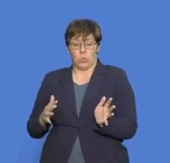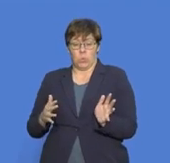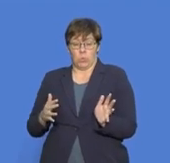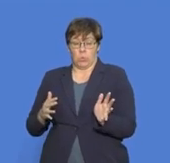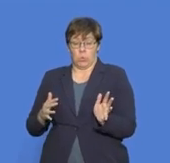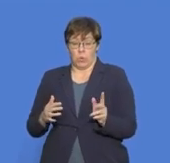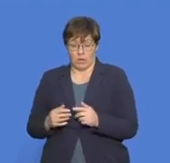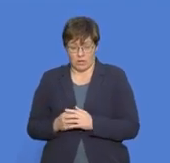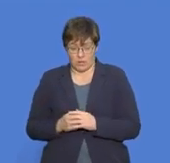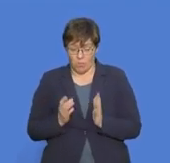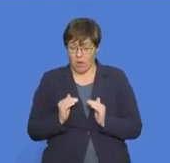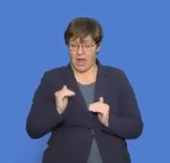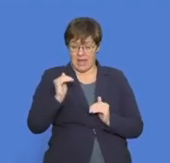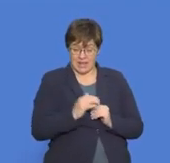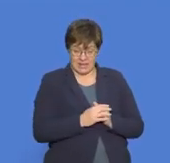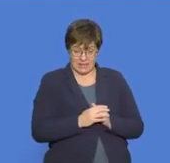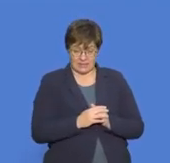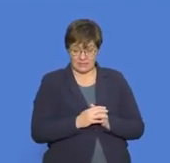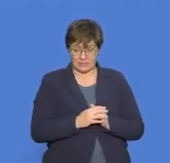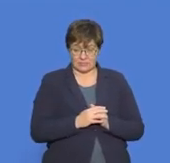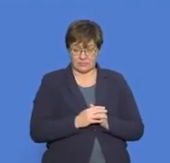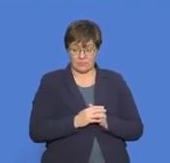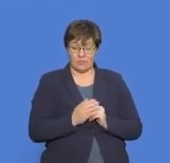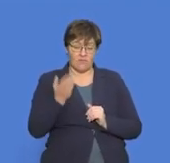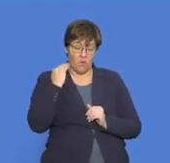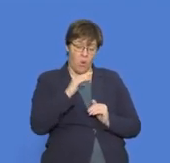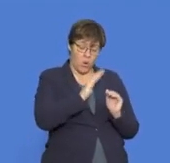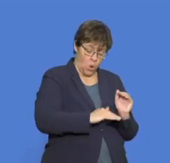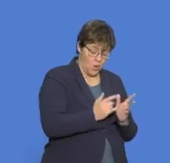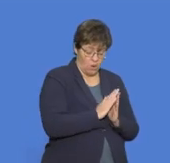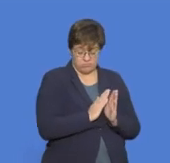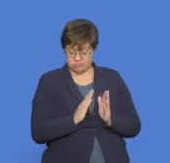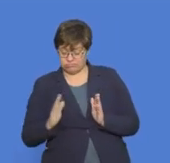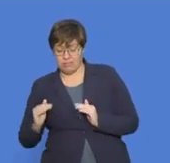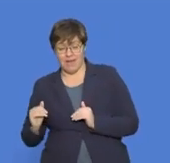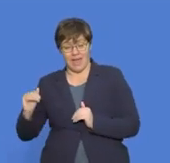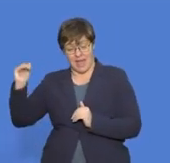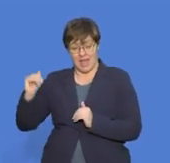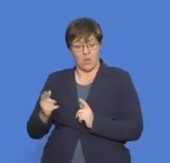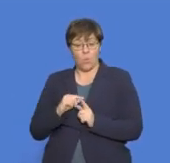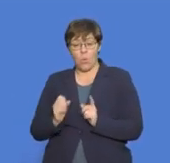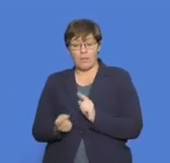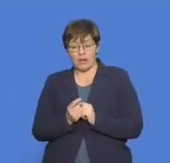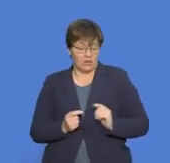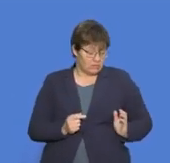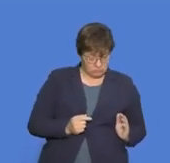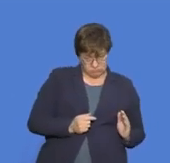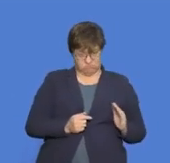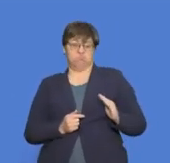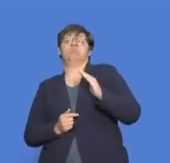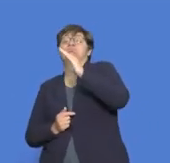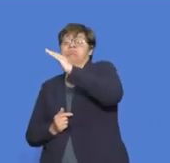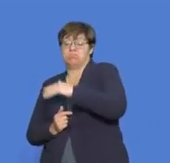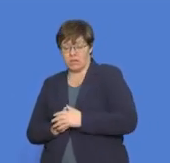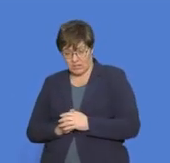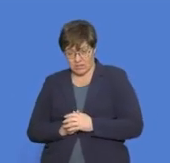low, it's now high, and what's happening to this curve? Wow, it's going up and up